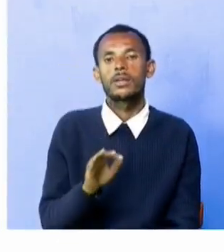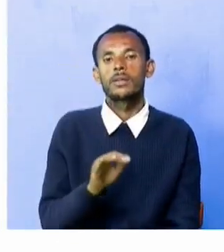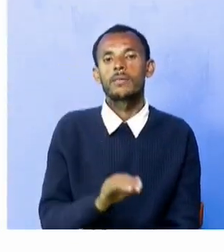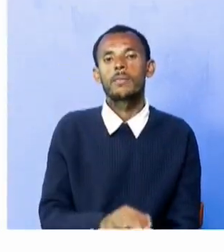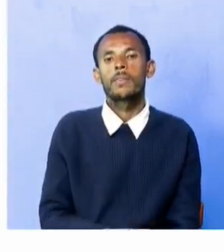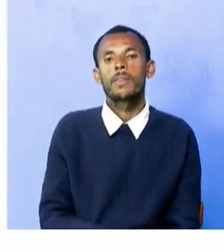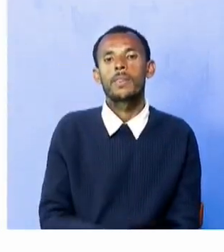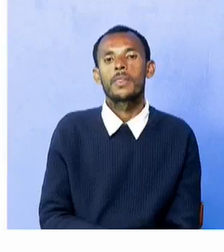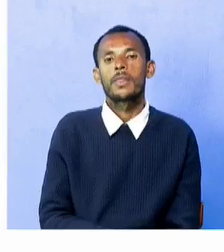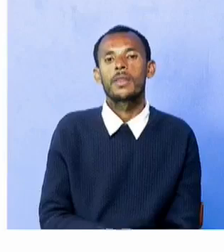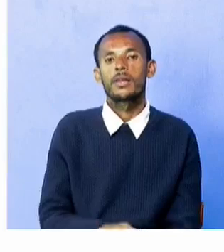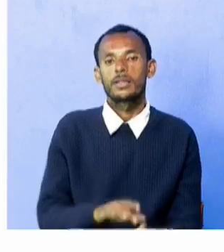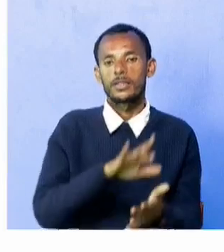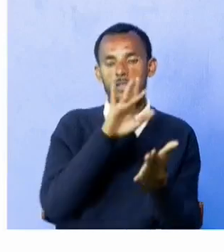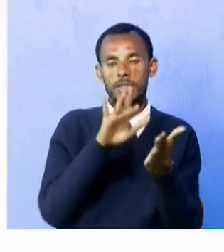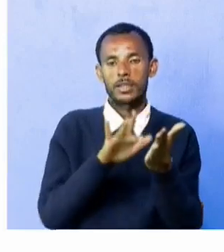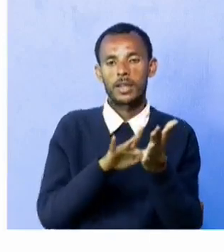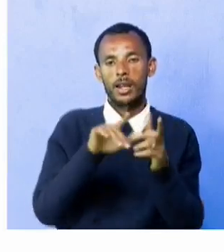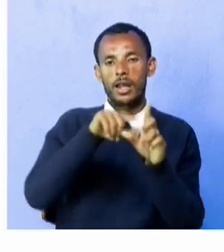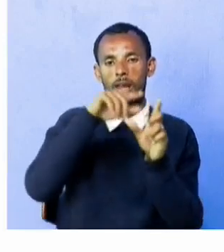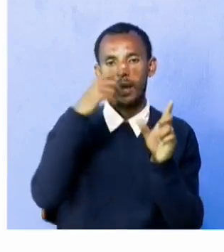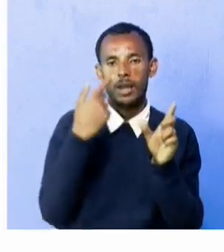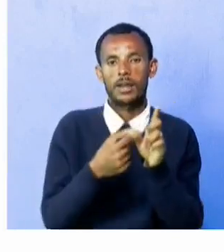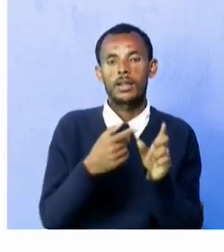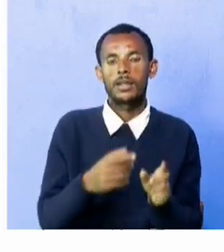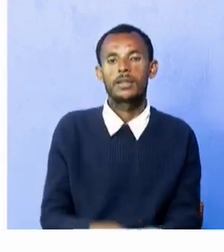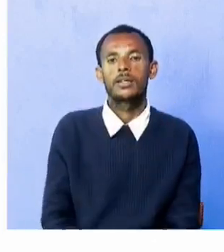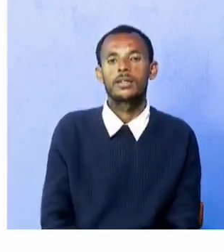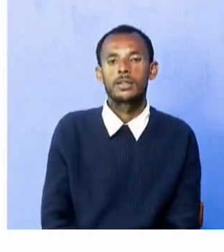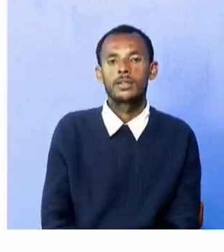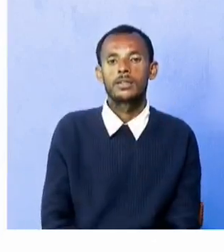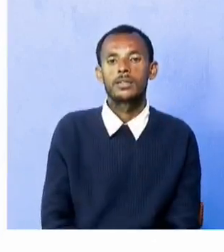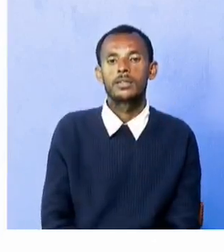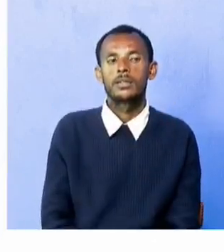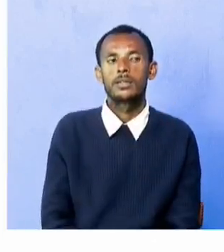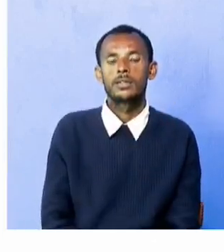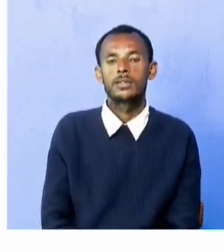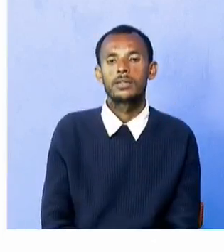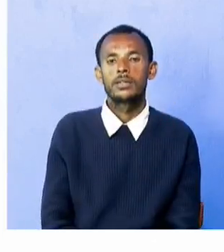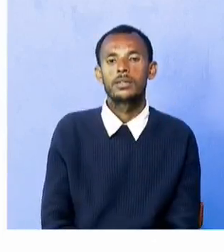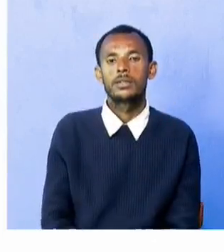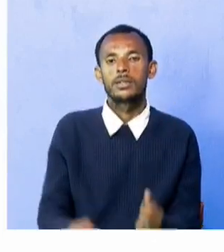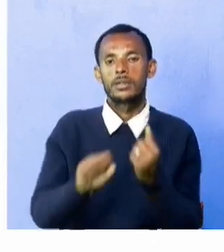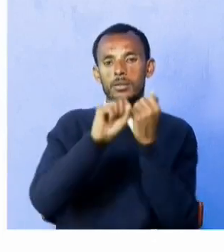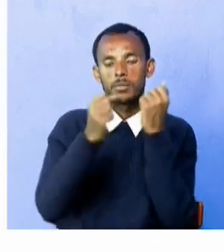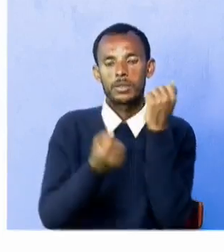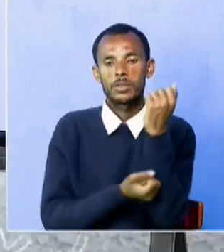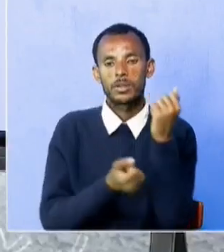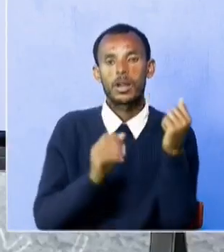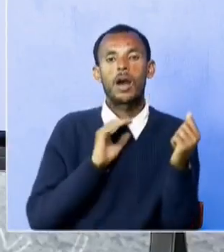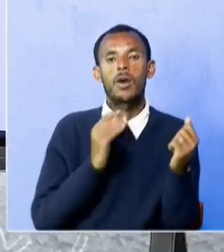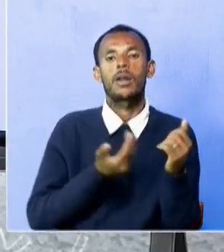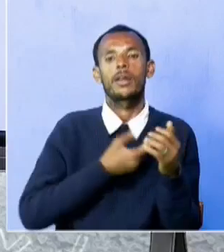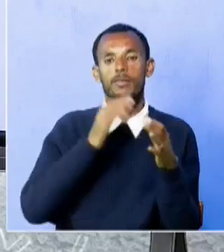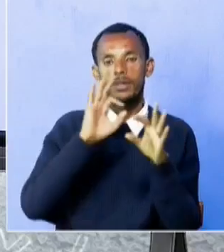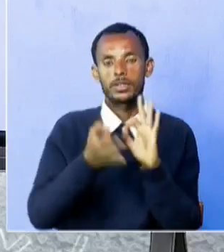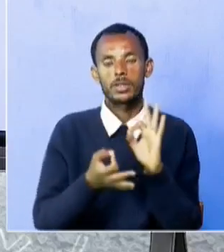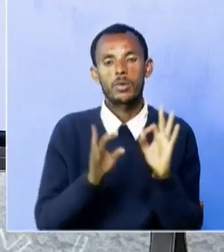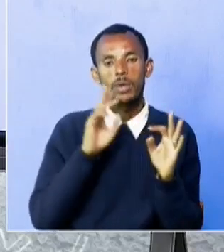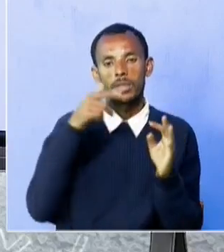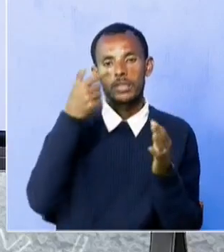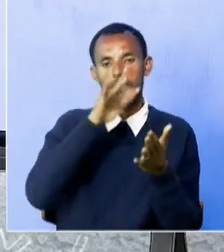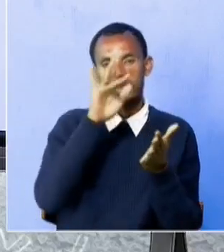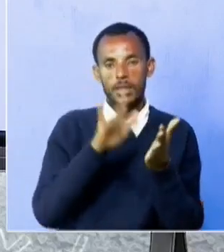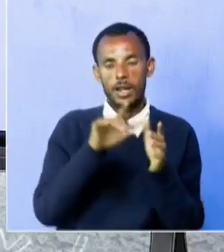is a central angle, okay? Based on our definition, we already said that a